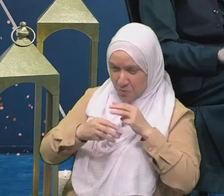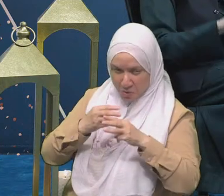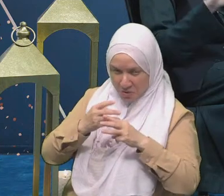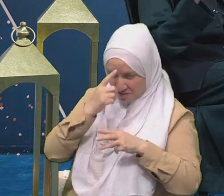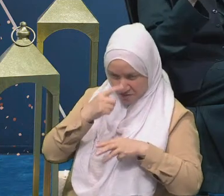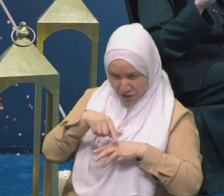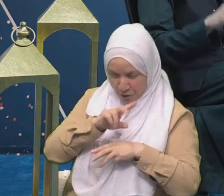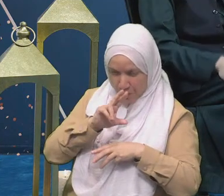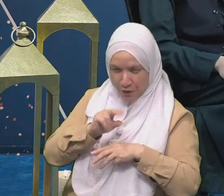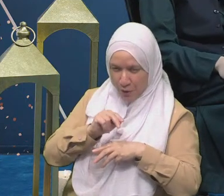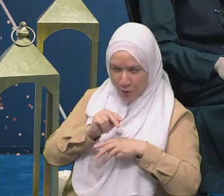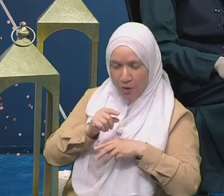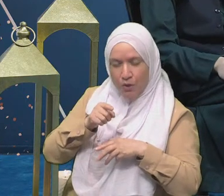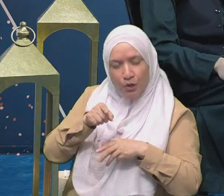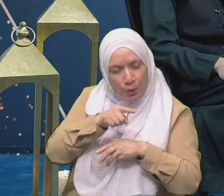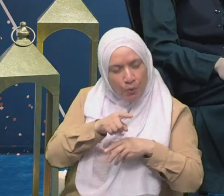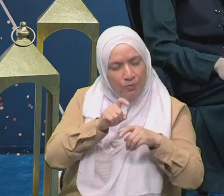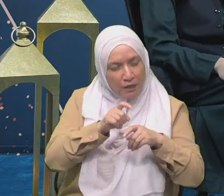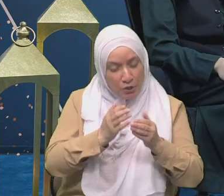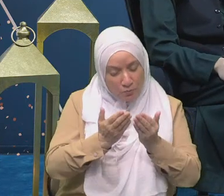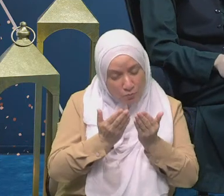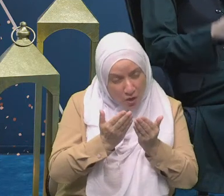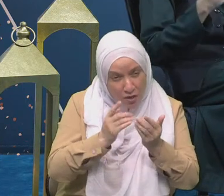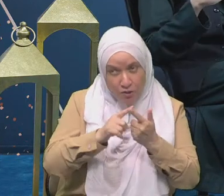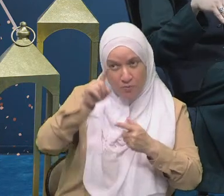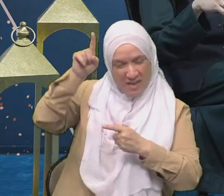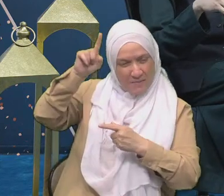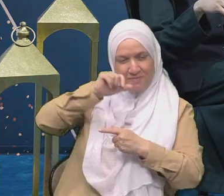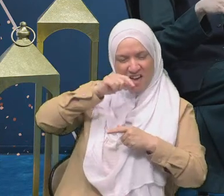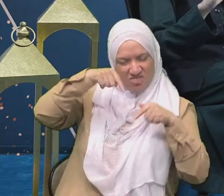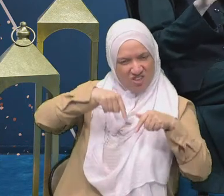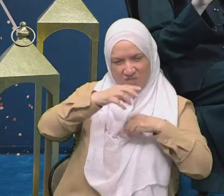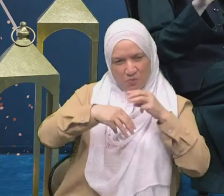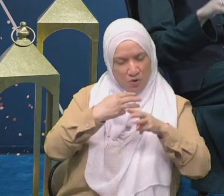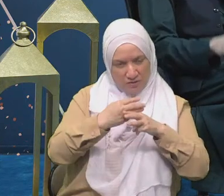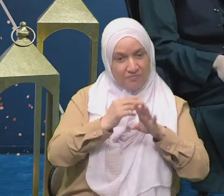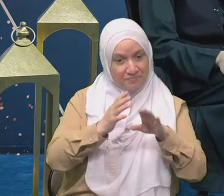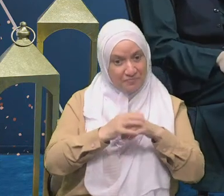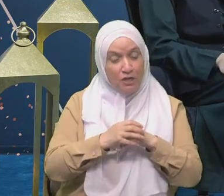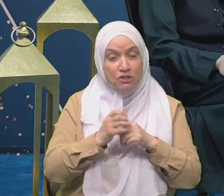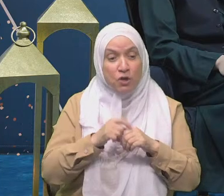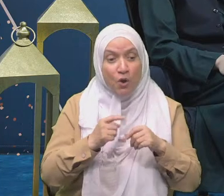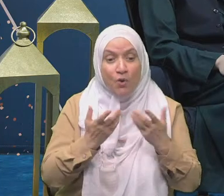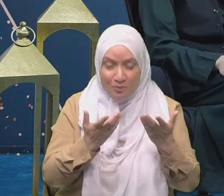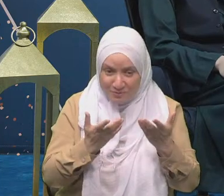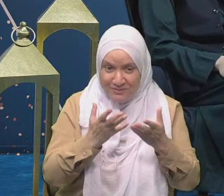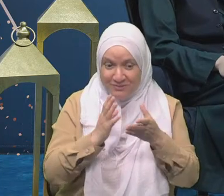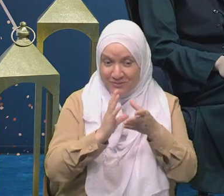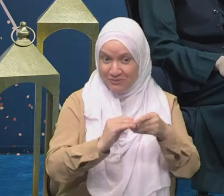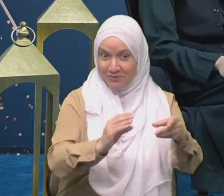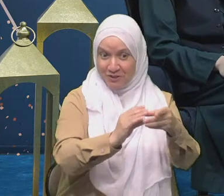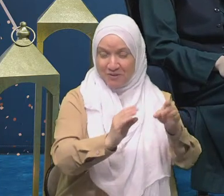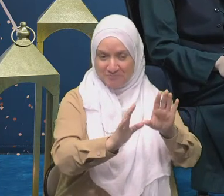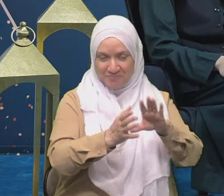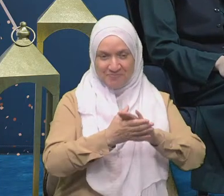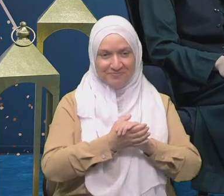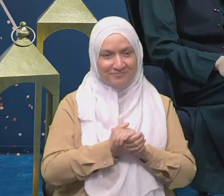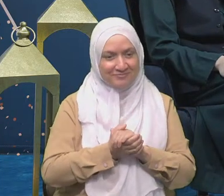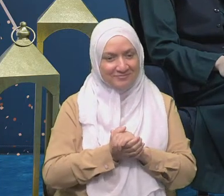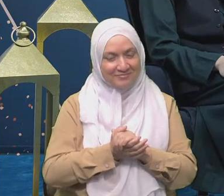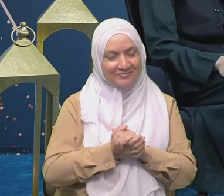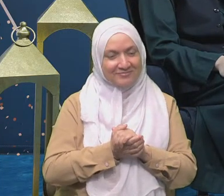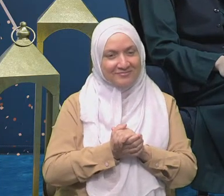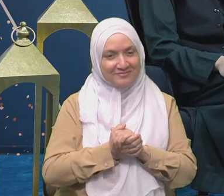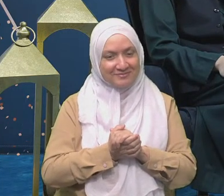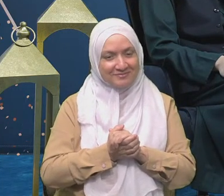okay? Like, I know some of you know him. But, it's already live, Sheikh. We're live. Hopefully Sheikh Hatim doesn't watch our streams during the night, Ta'ala. But you know,